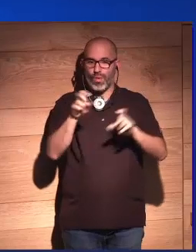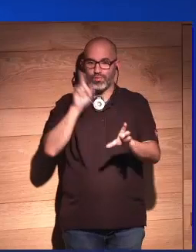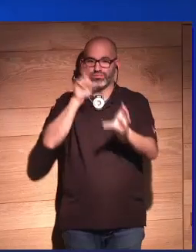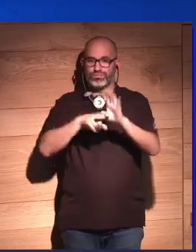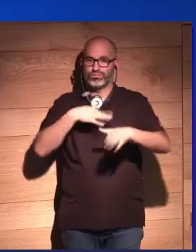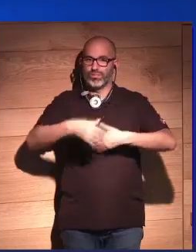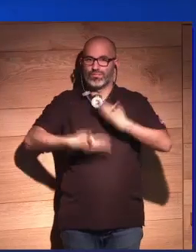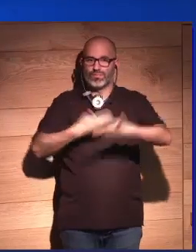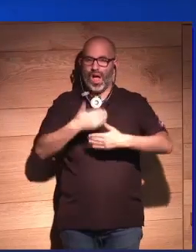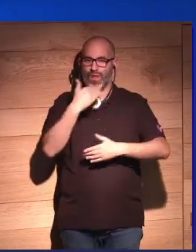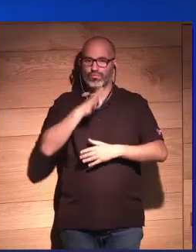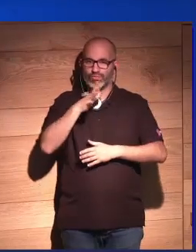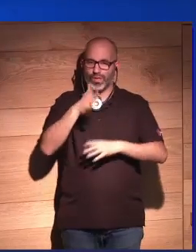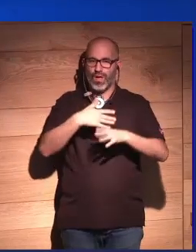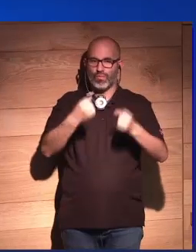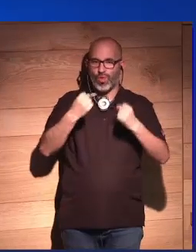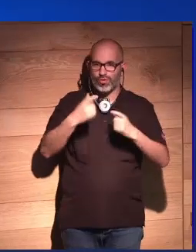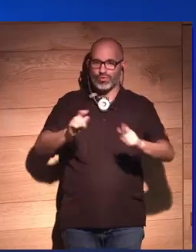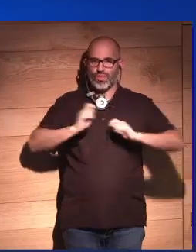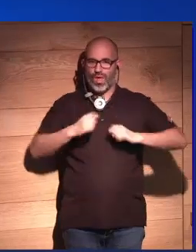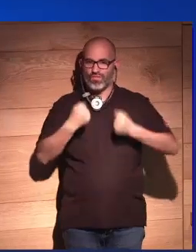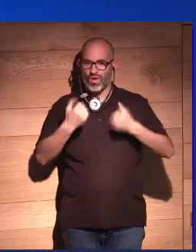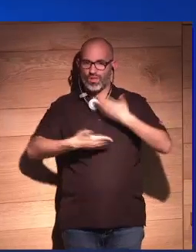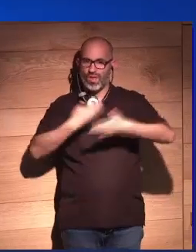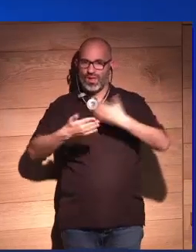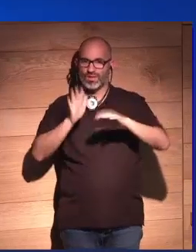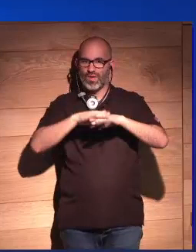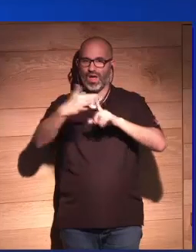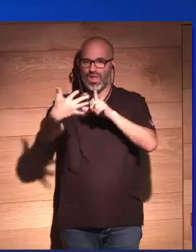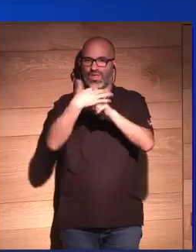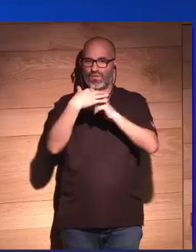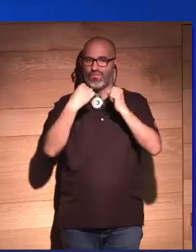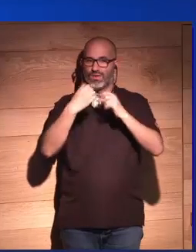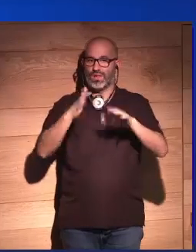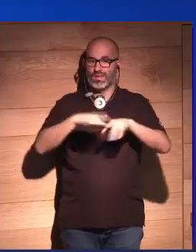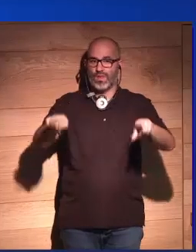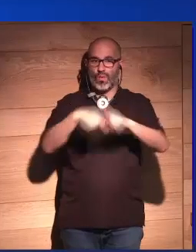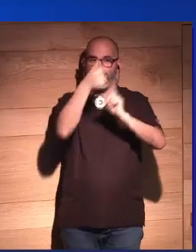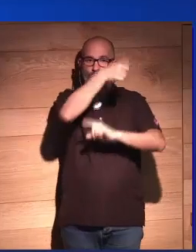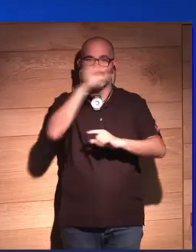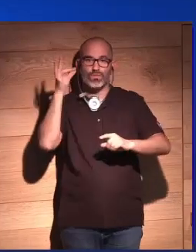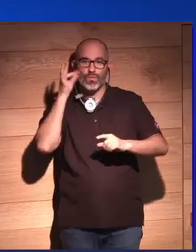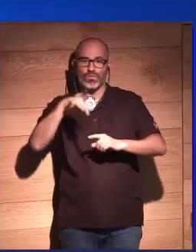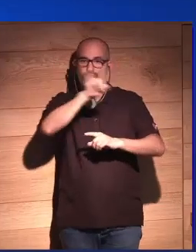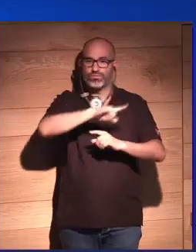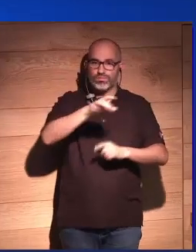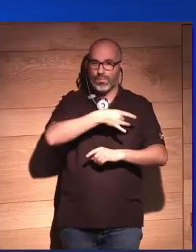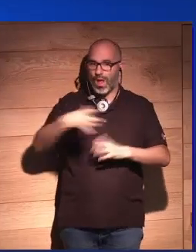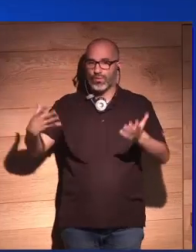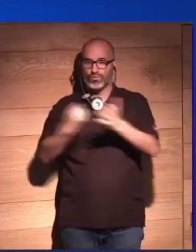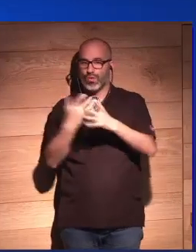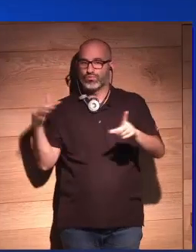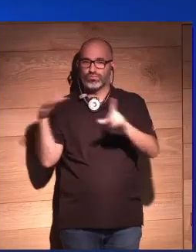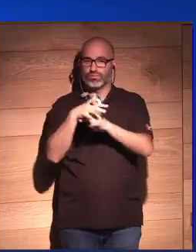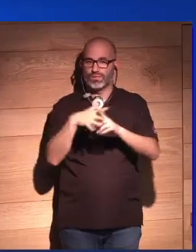very powerful. I think it draws not only women, it drew a lot of people of color. New Frontier is the most diverse section